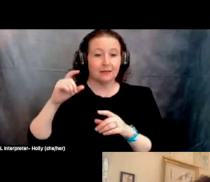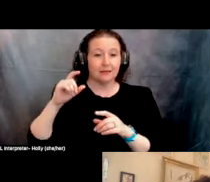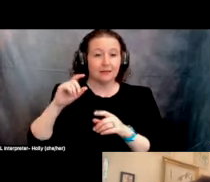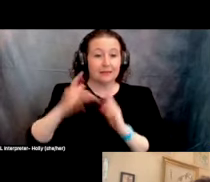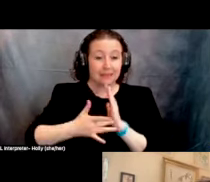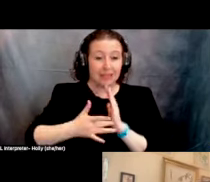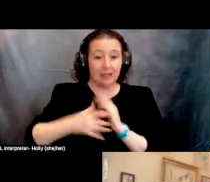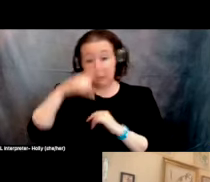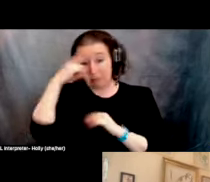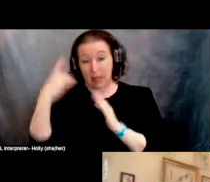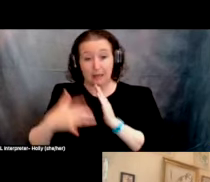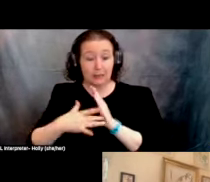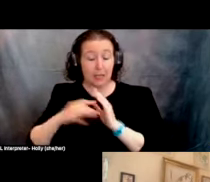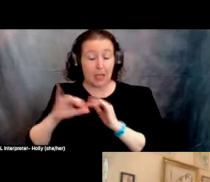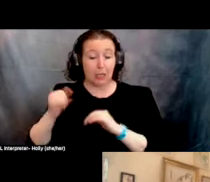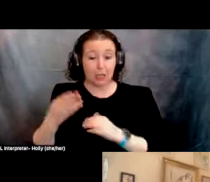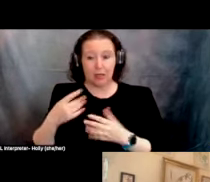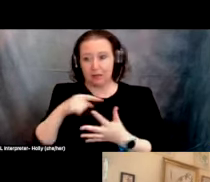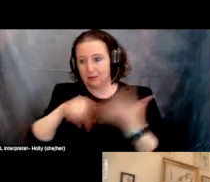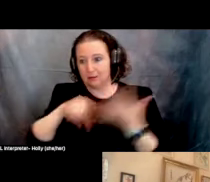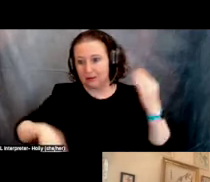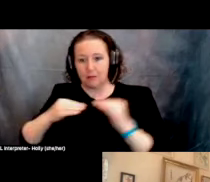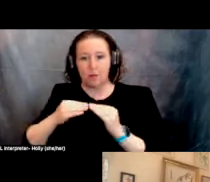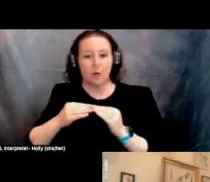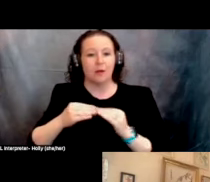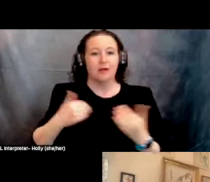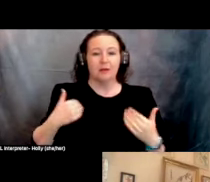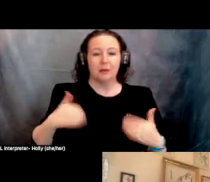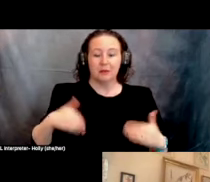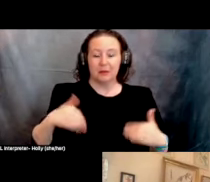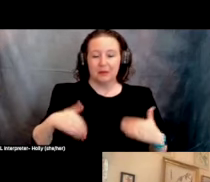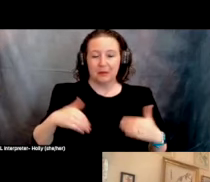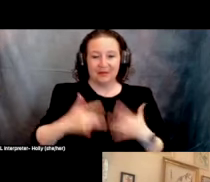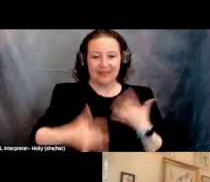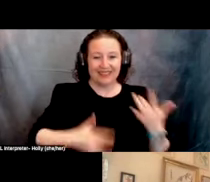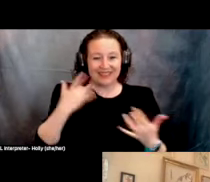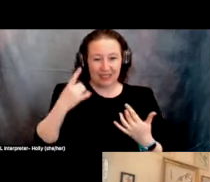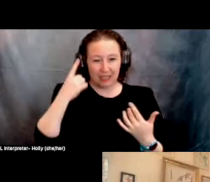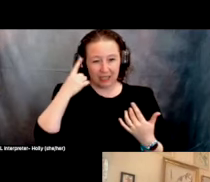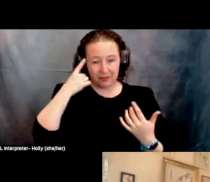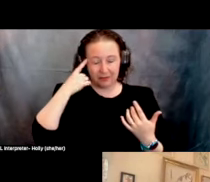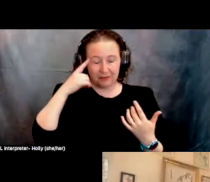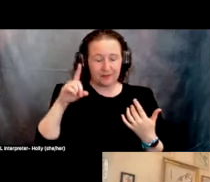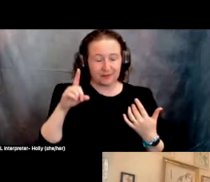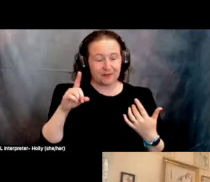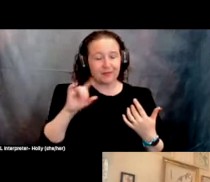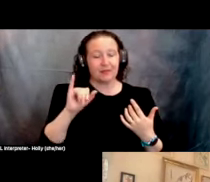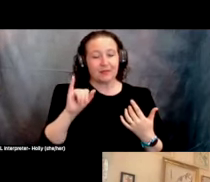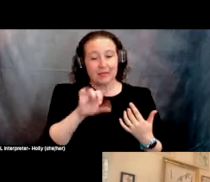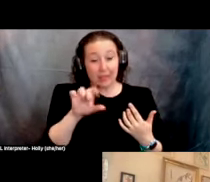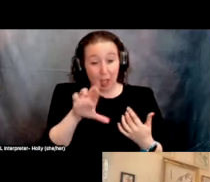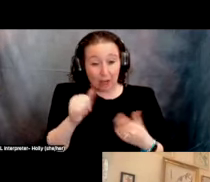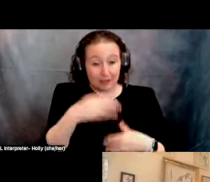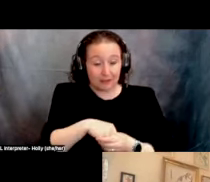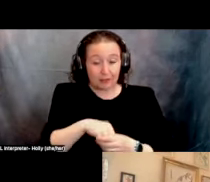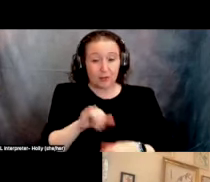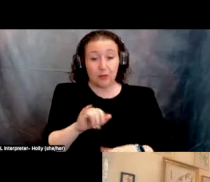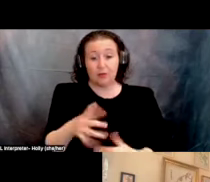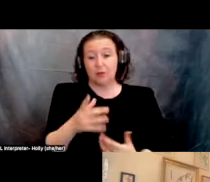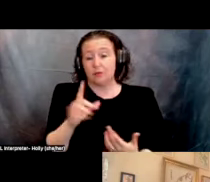excited to have Zara with us. You can see we have an all-star cast here for all of you. So Zara, I would like to ask you the same